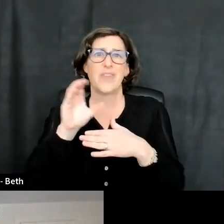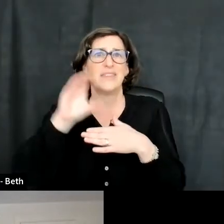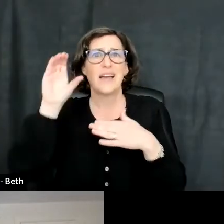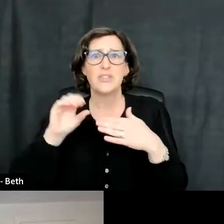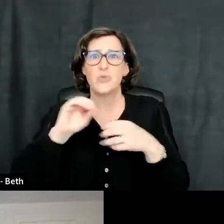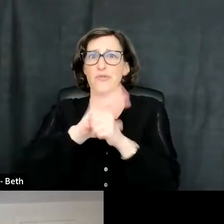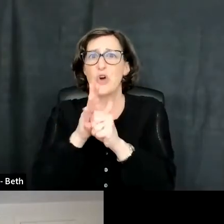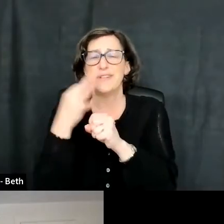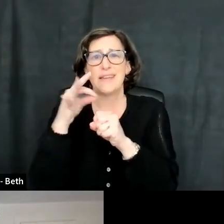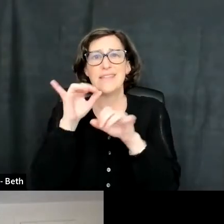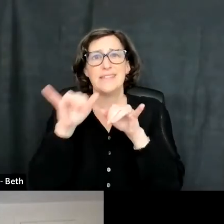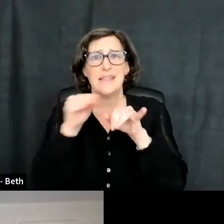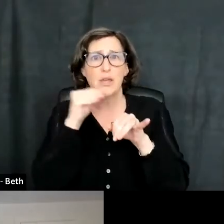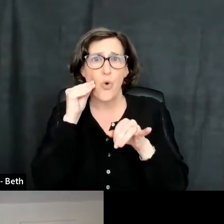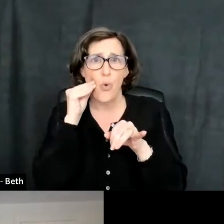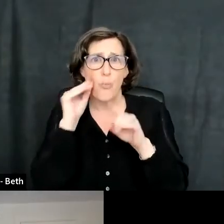orders, just a few.